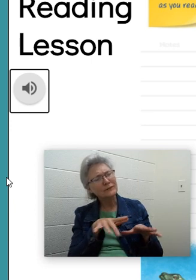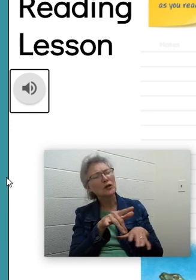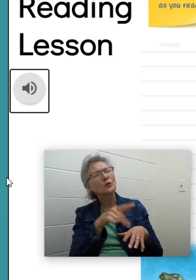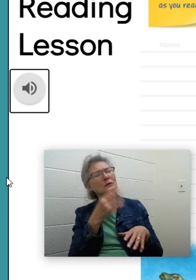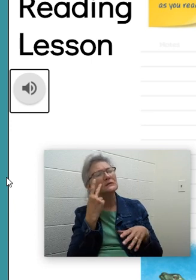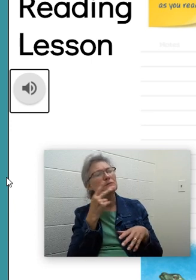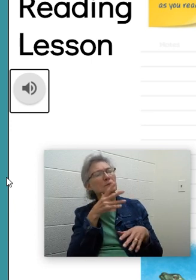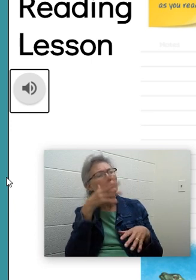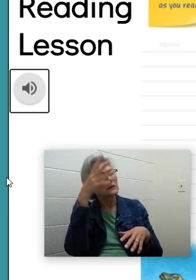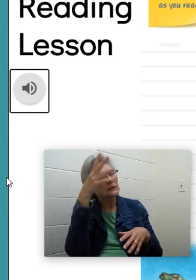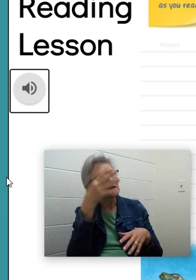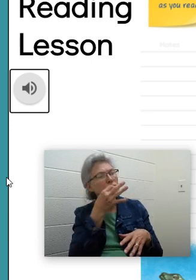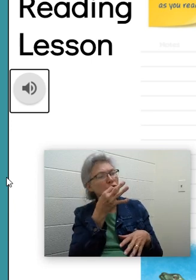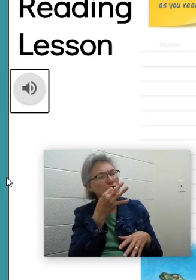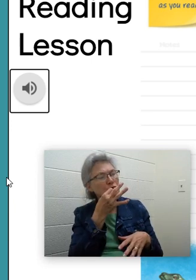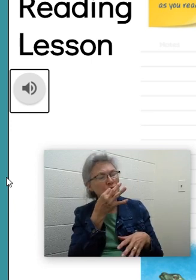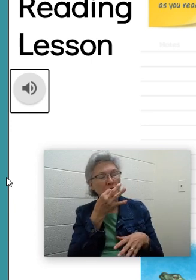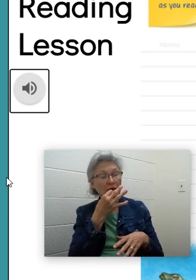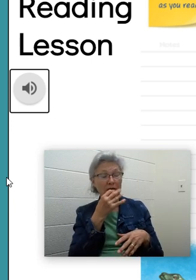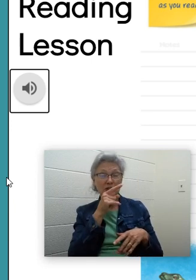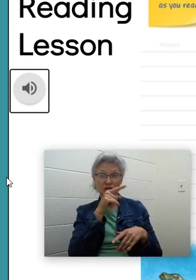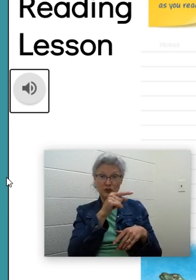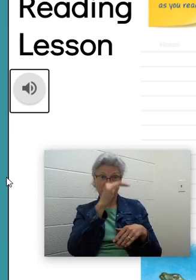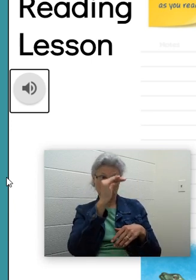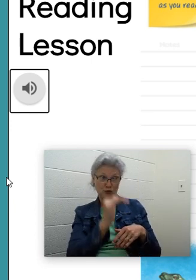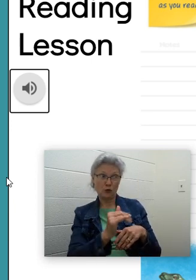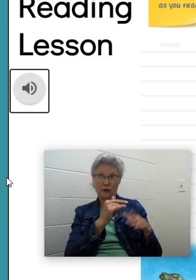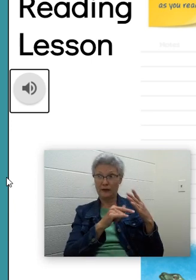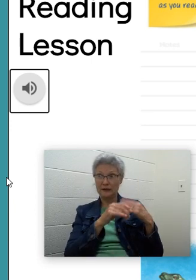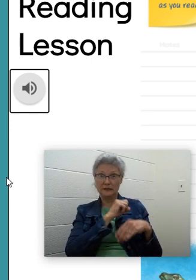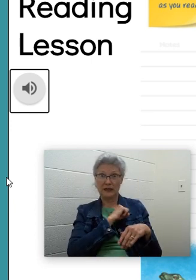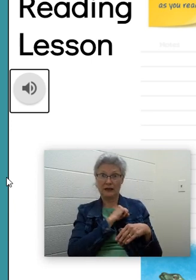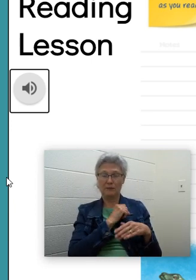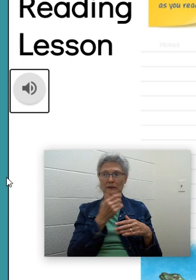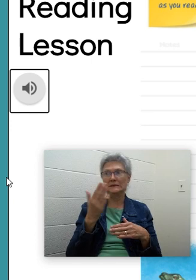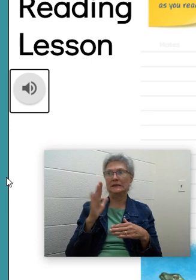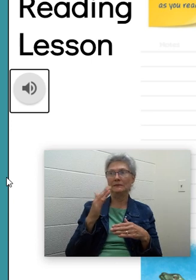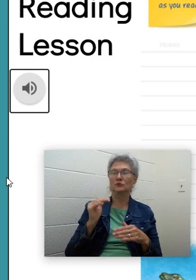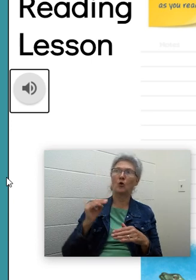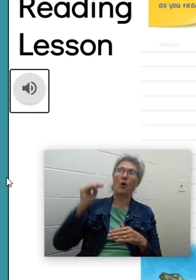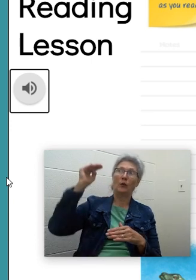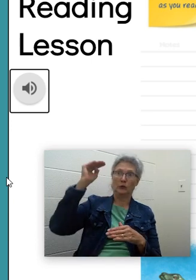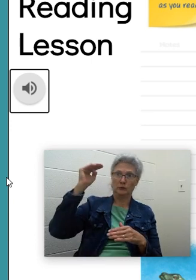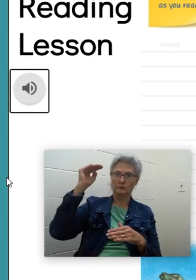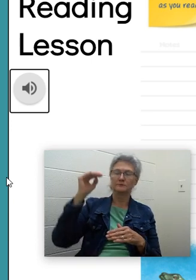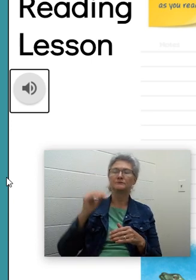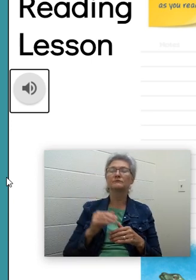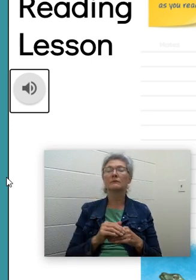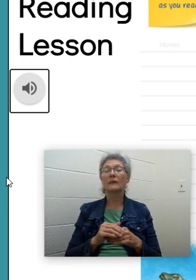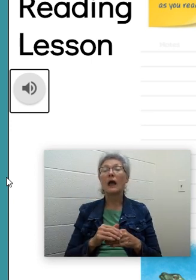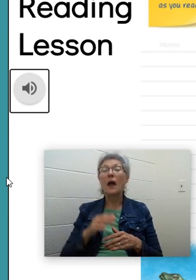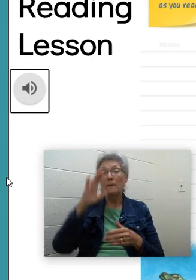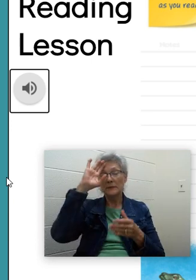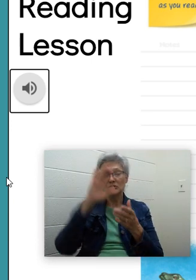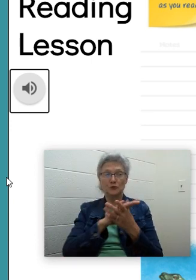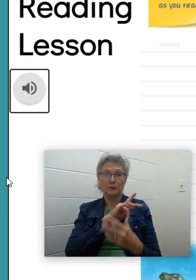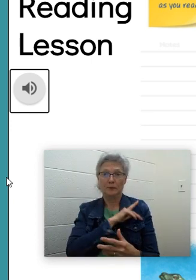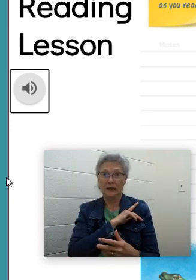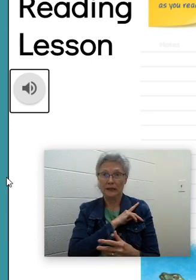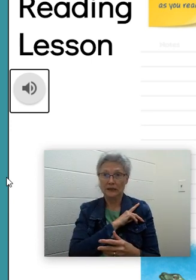soon. She was shorter than Stanley, but somehow gave the appearance of being tall. Mr.